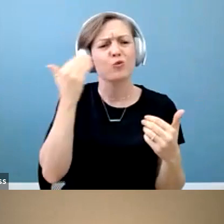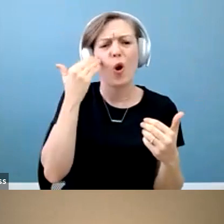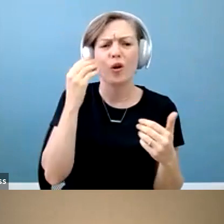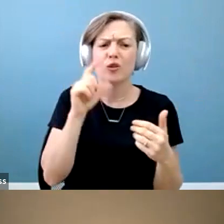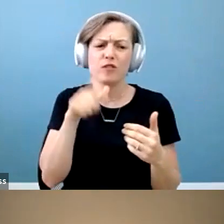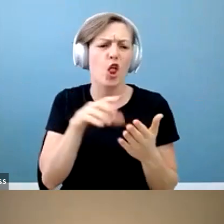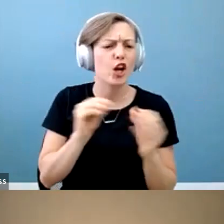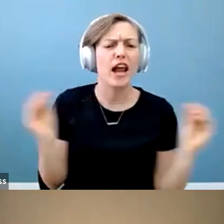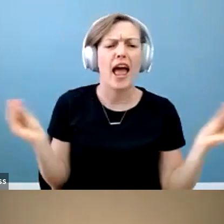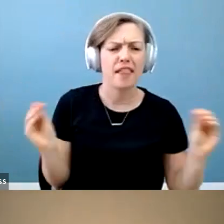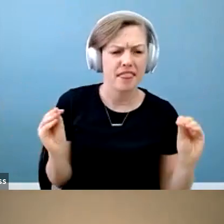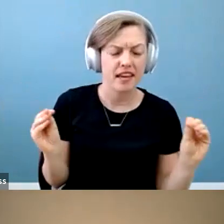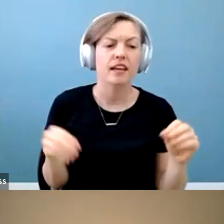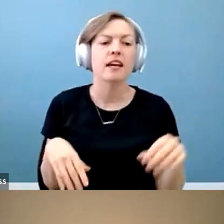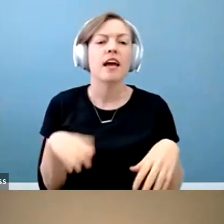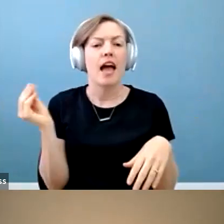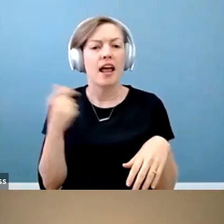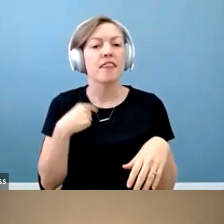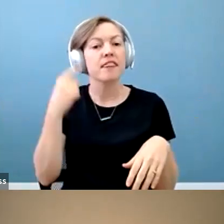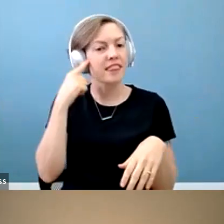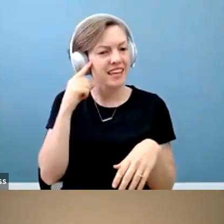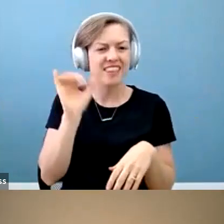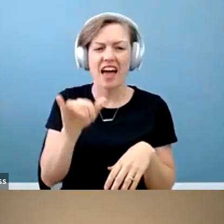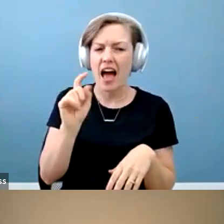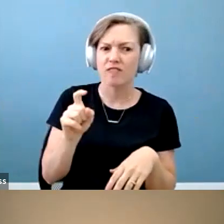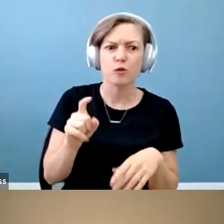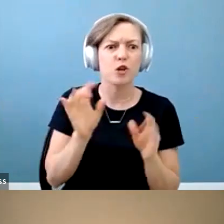learn anything. And I think that's got to be a